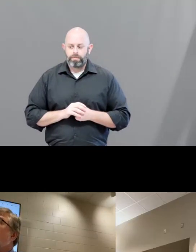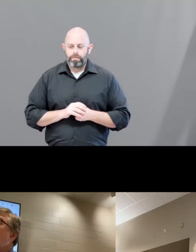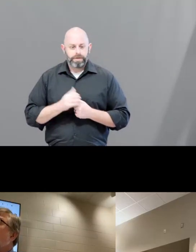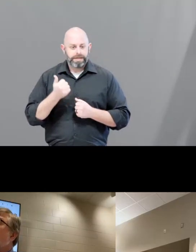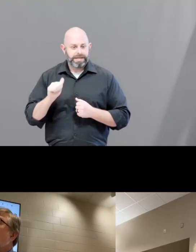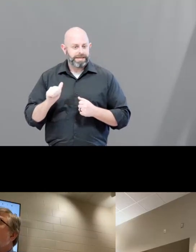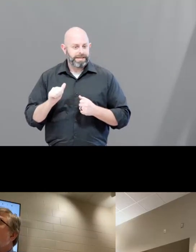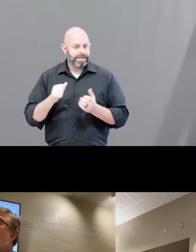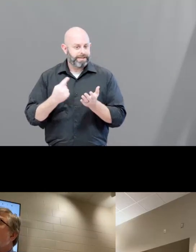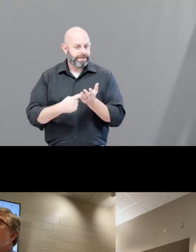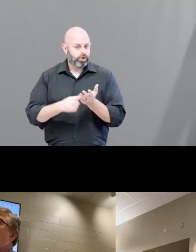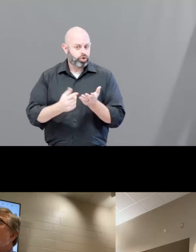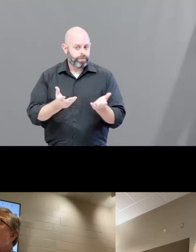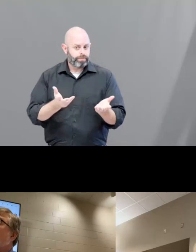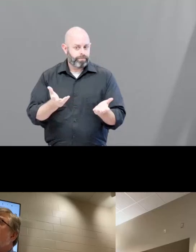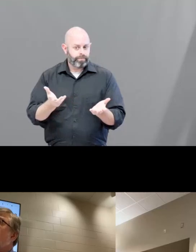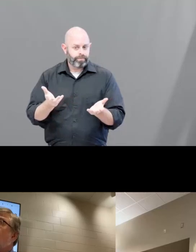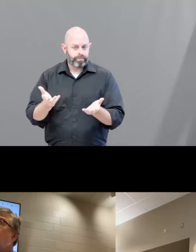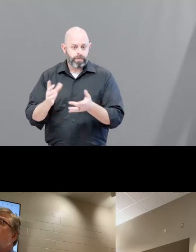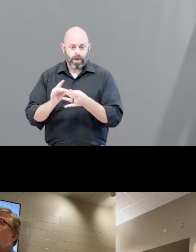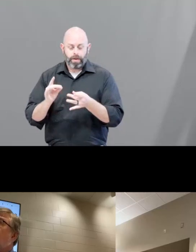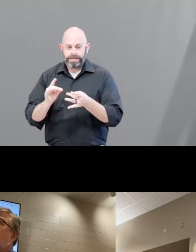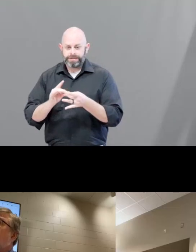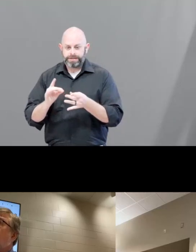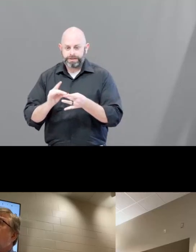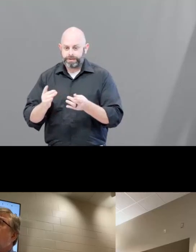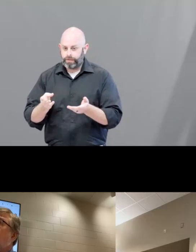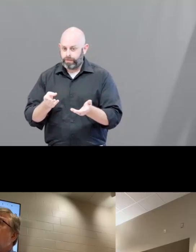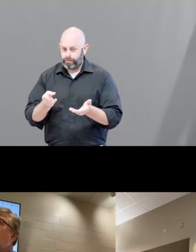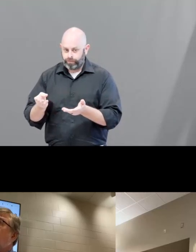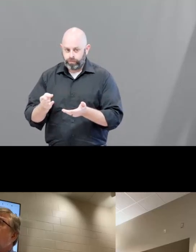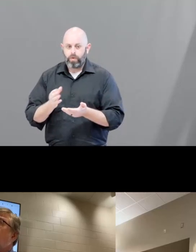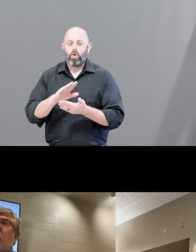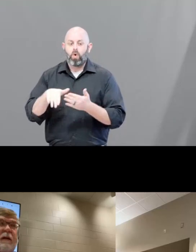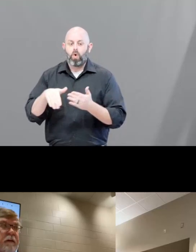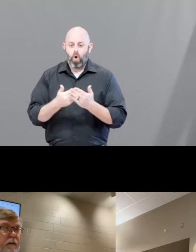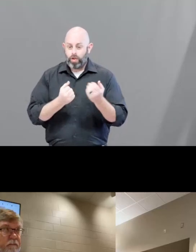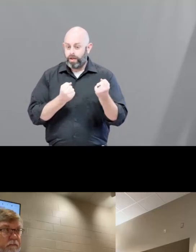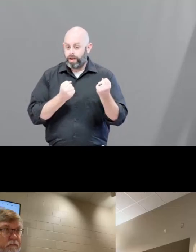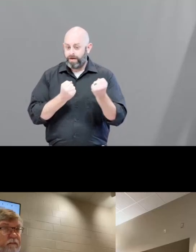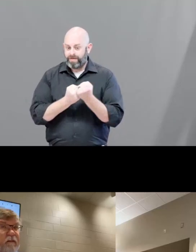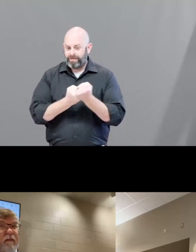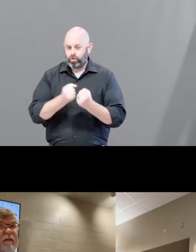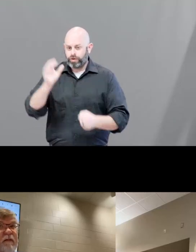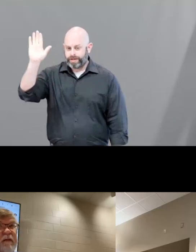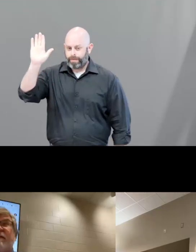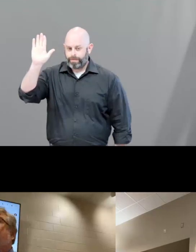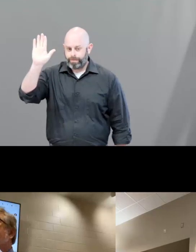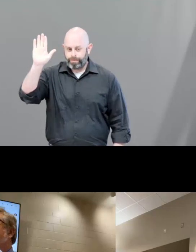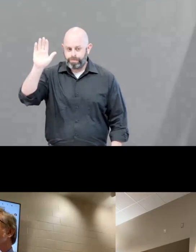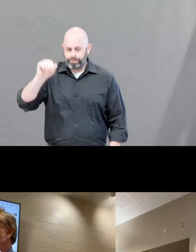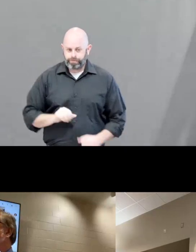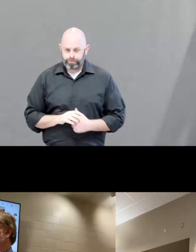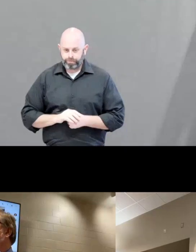Any further discussion, comments? All in favor?